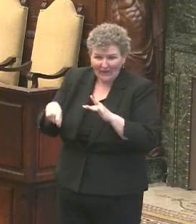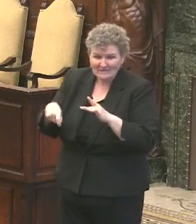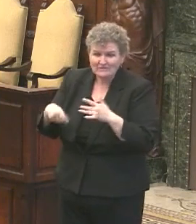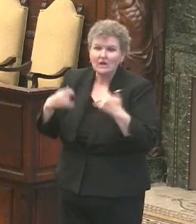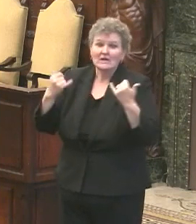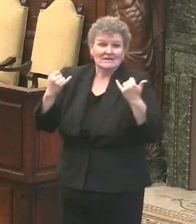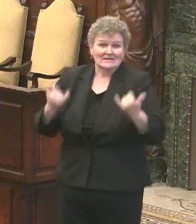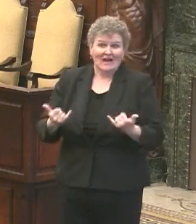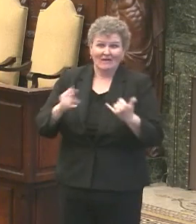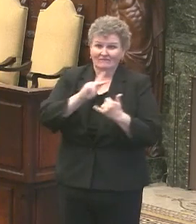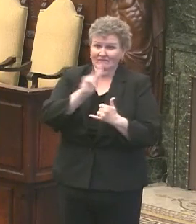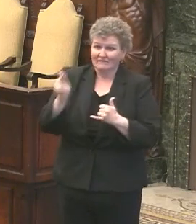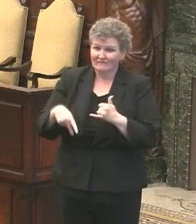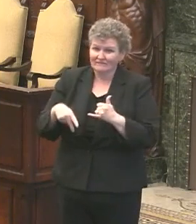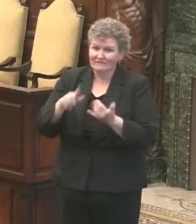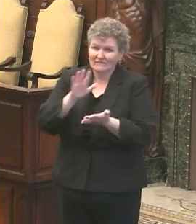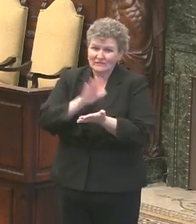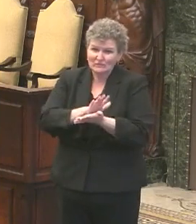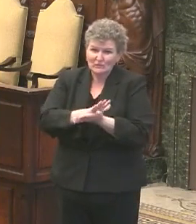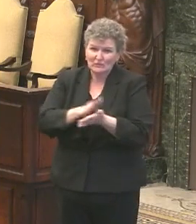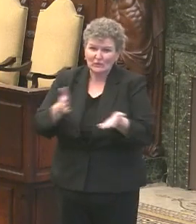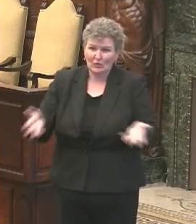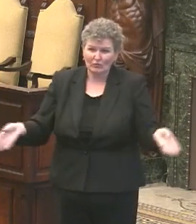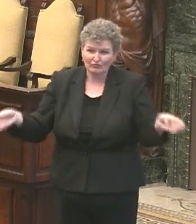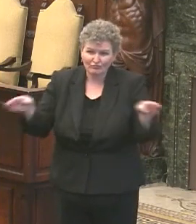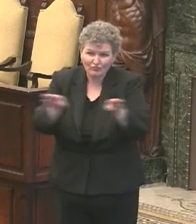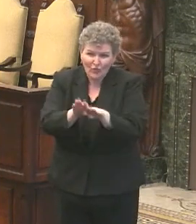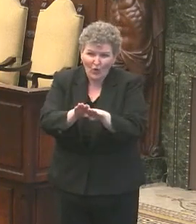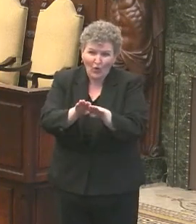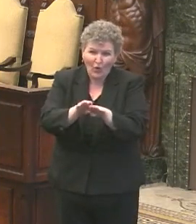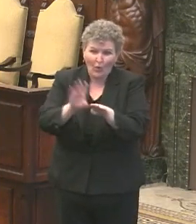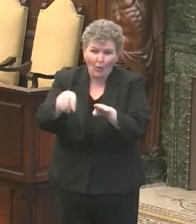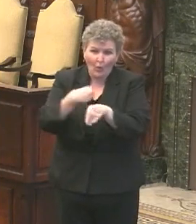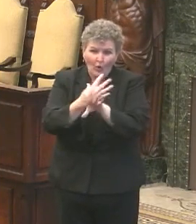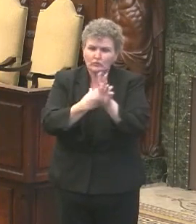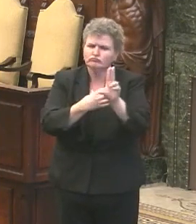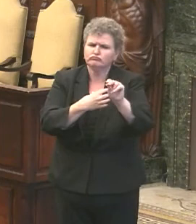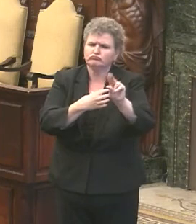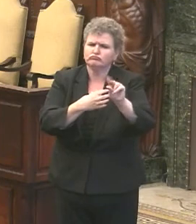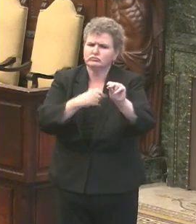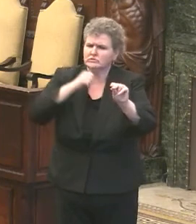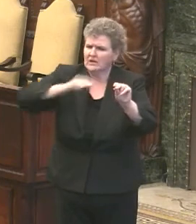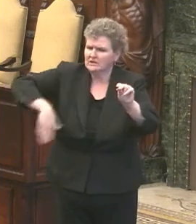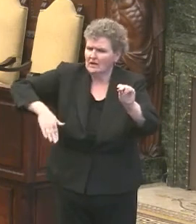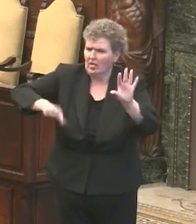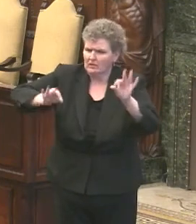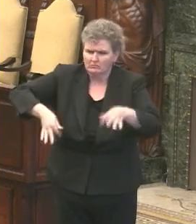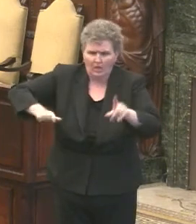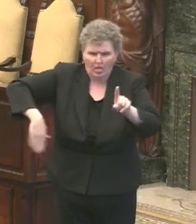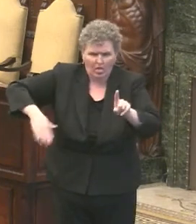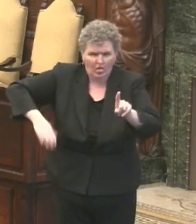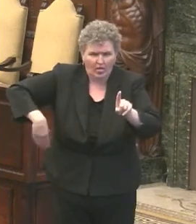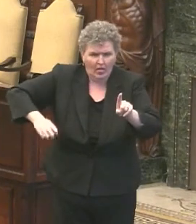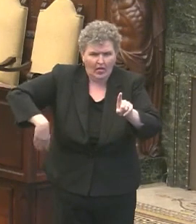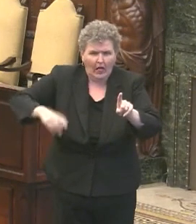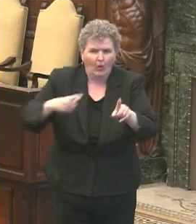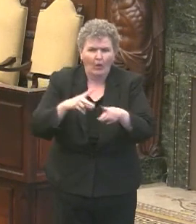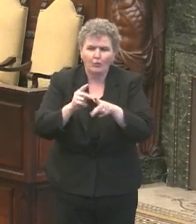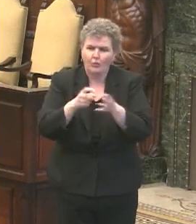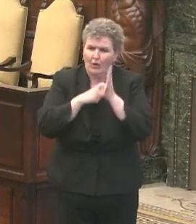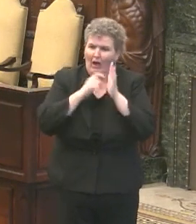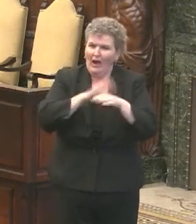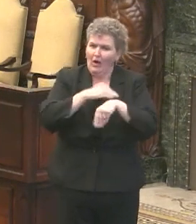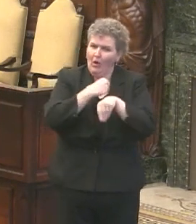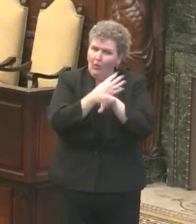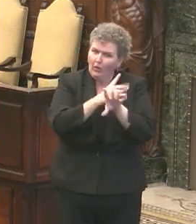are not recommending that schools that are currently offering in-person learning to stop to do that. We're not requiring them to do that. Now, some schools may